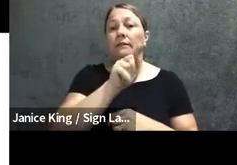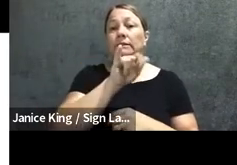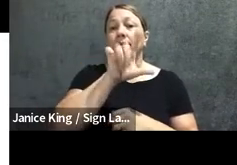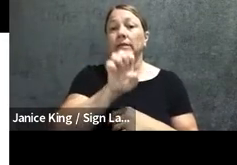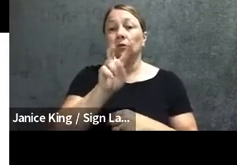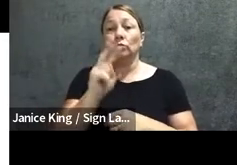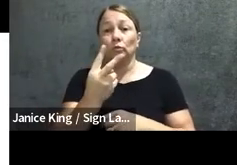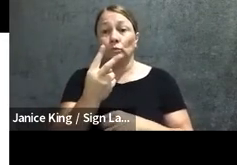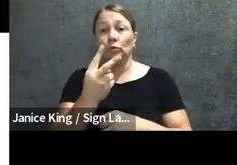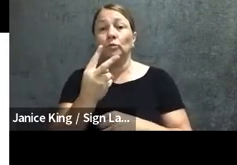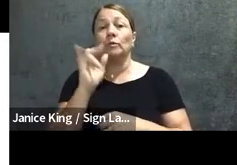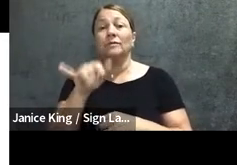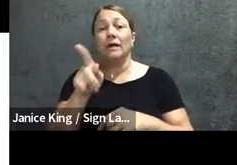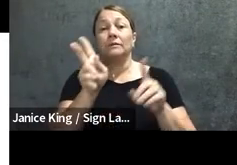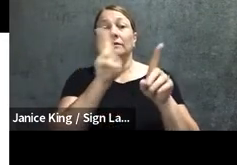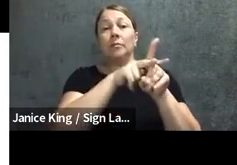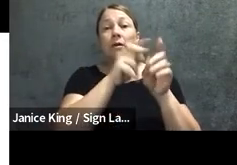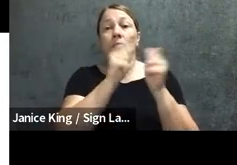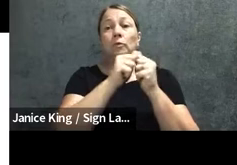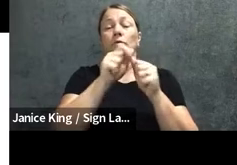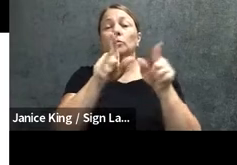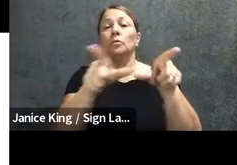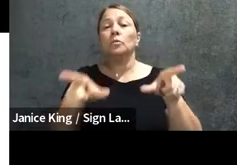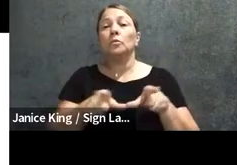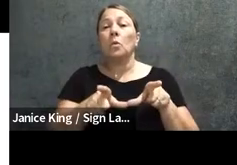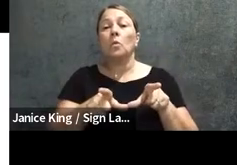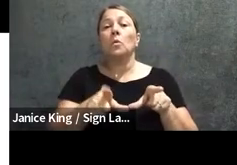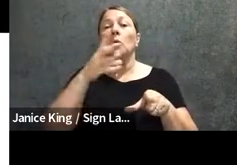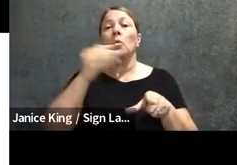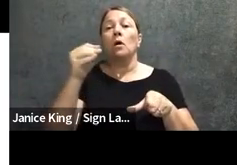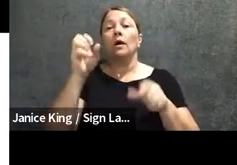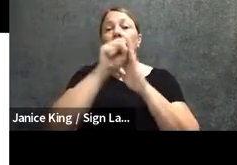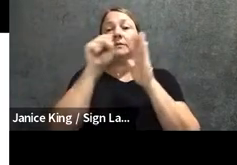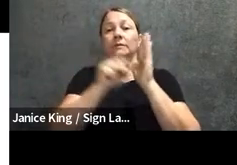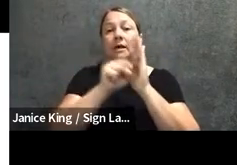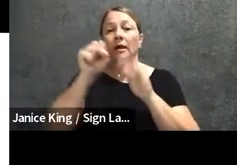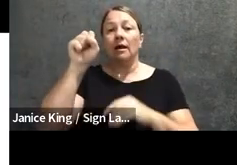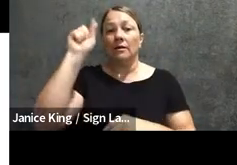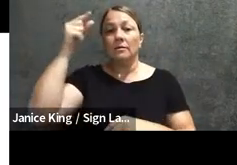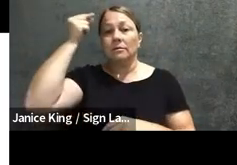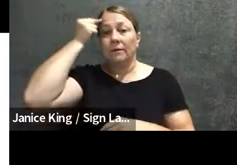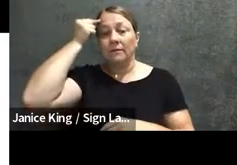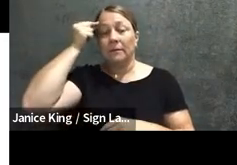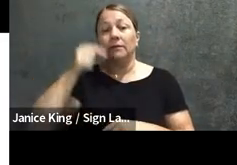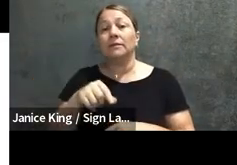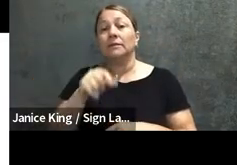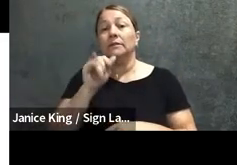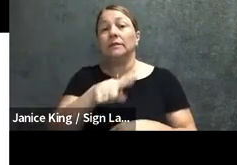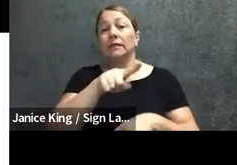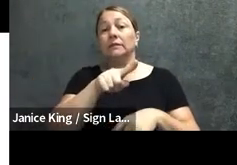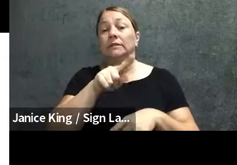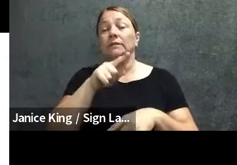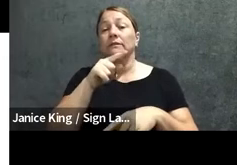and in programs that provide employment training. Those employment